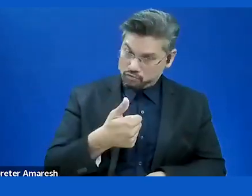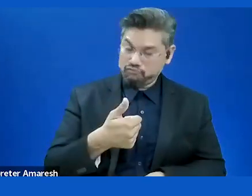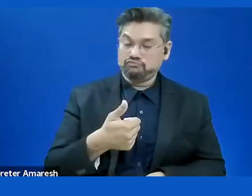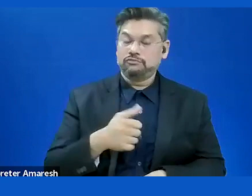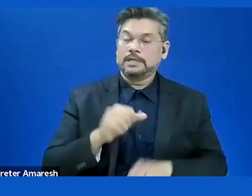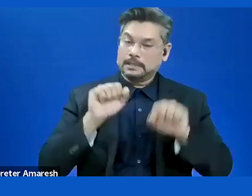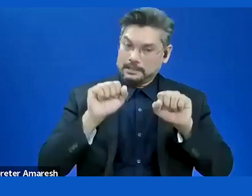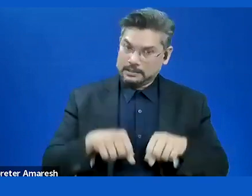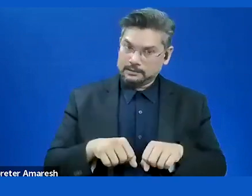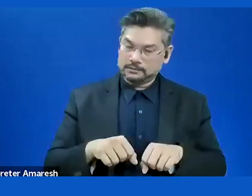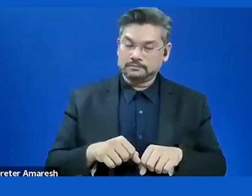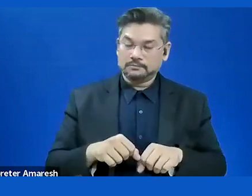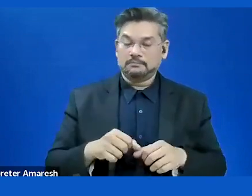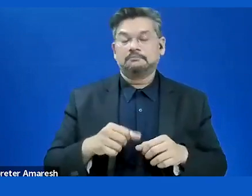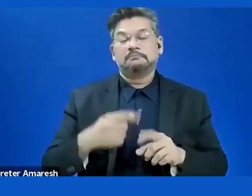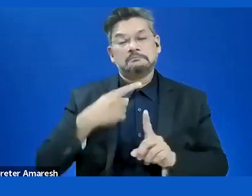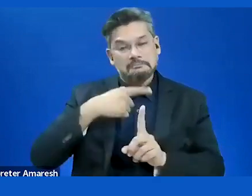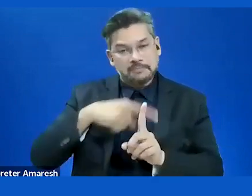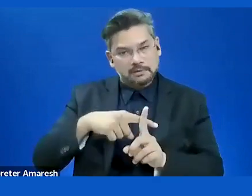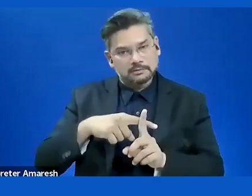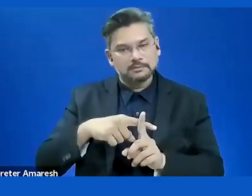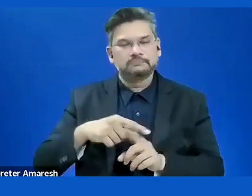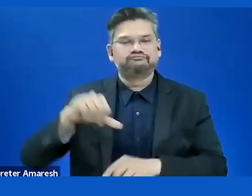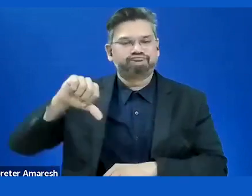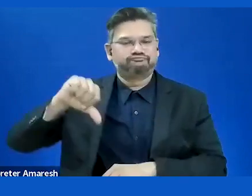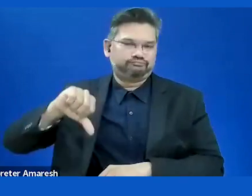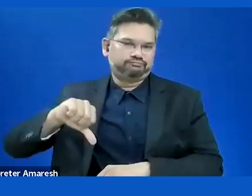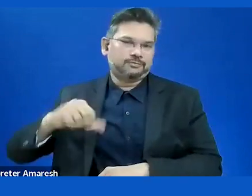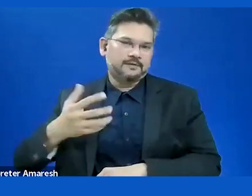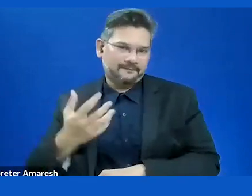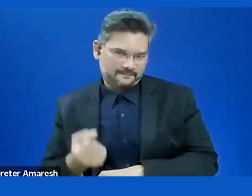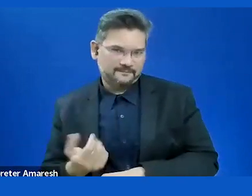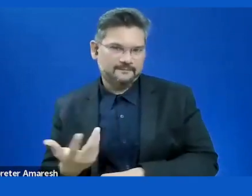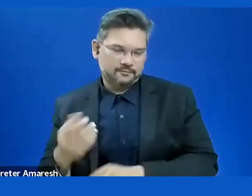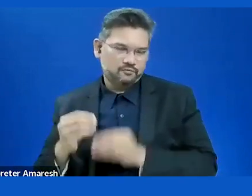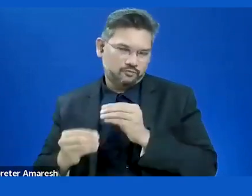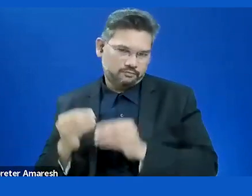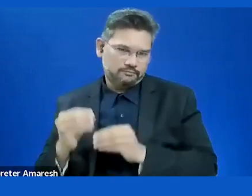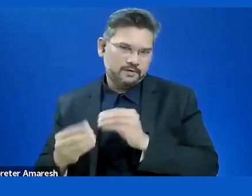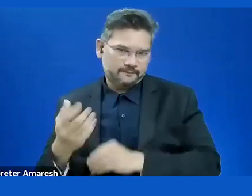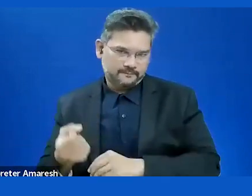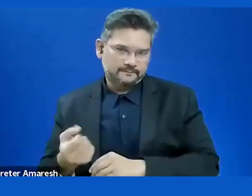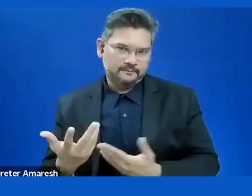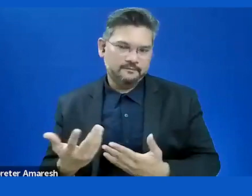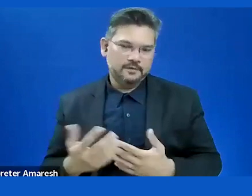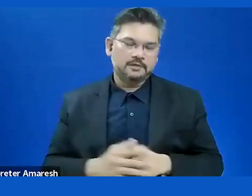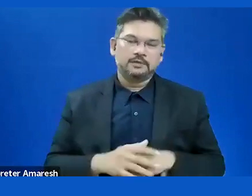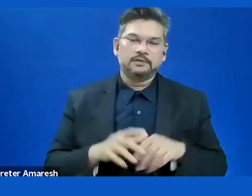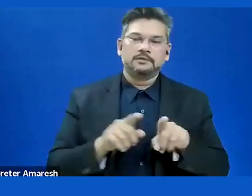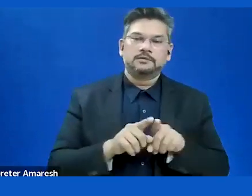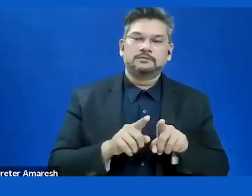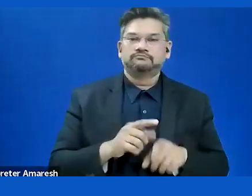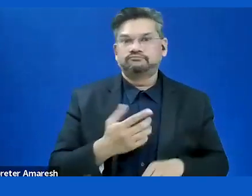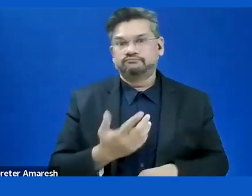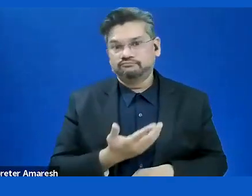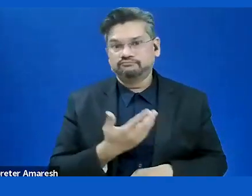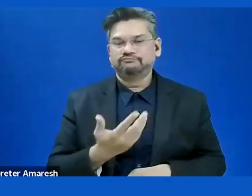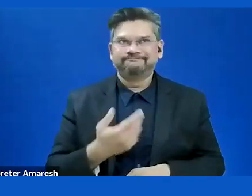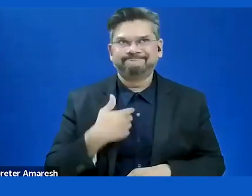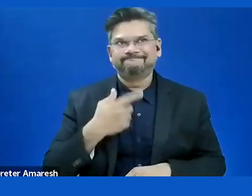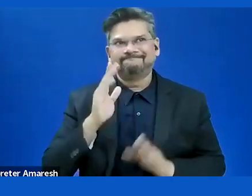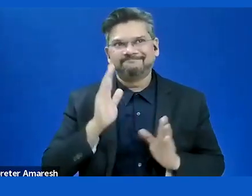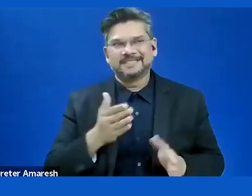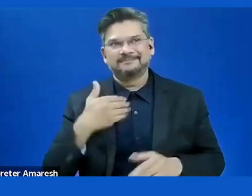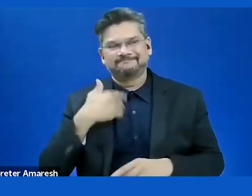So you maybe think you have to use it and you have to think about